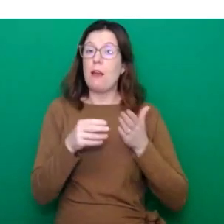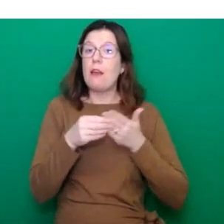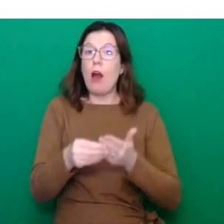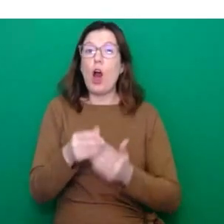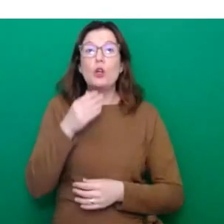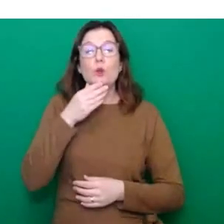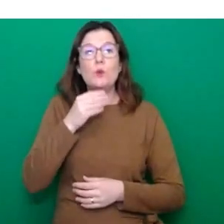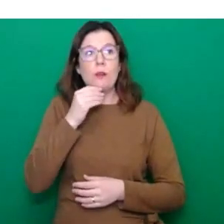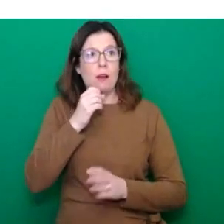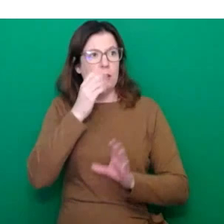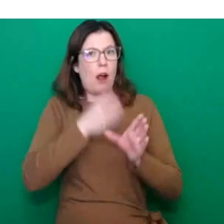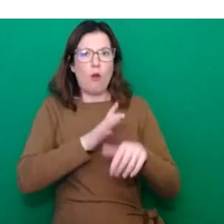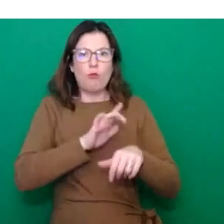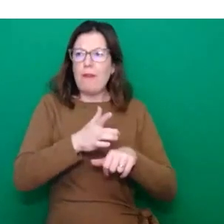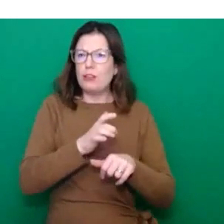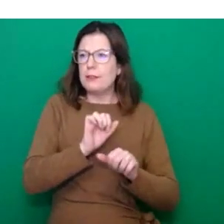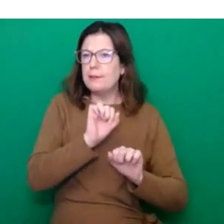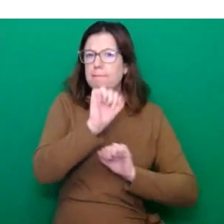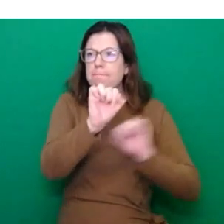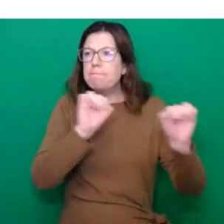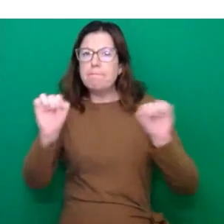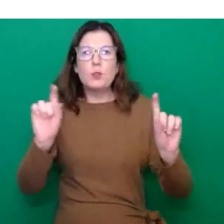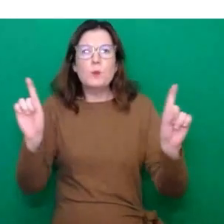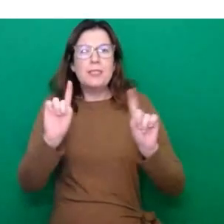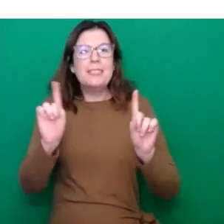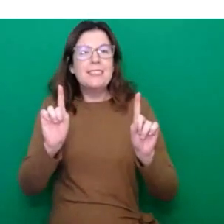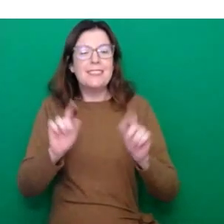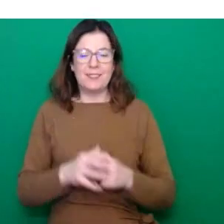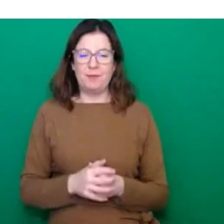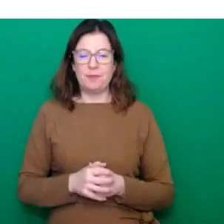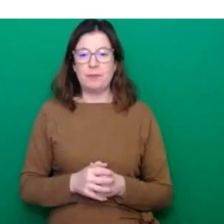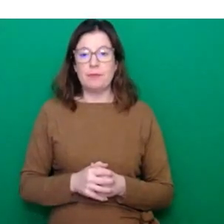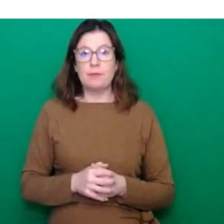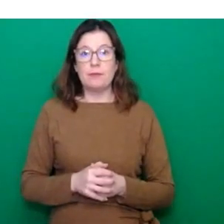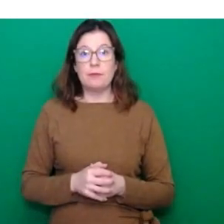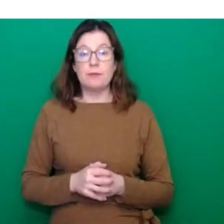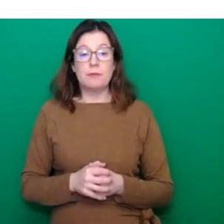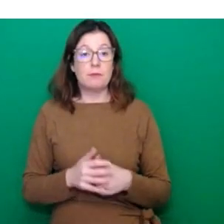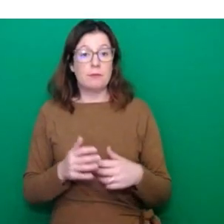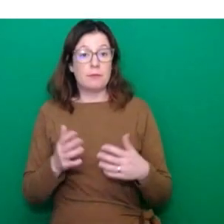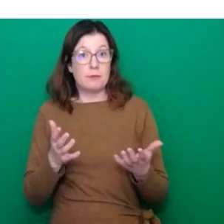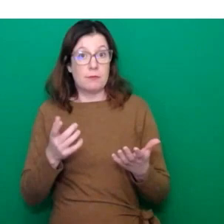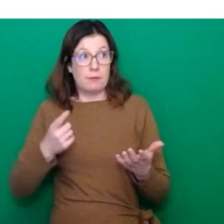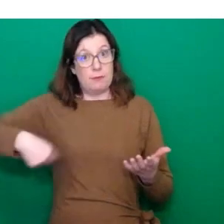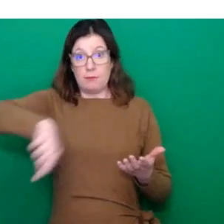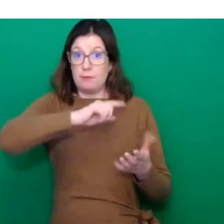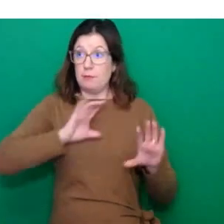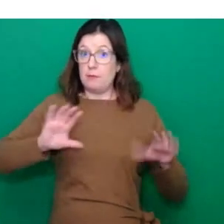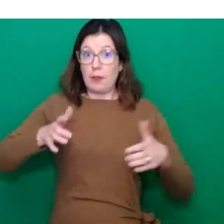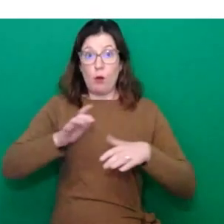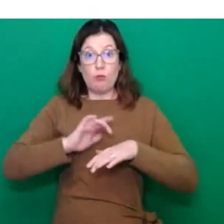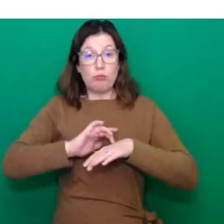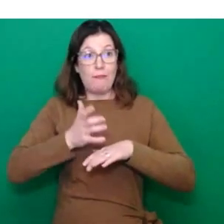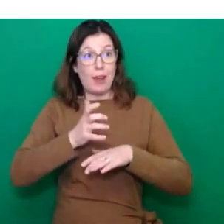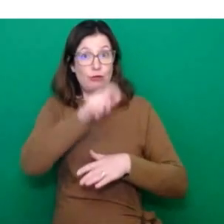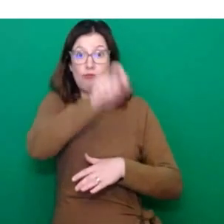different psychological professions that exist. And of course, the reality is that that is a group of professions which has grown over